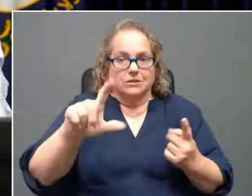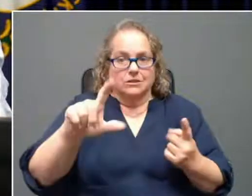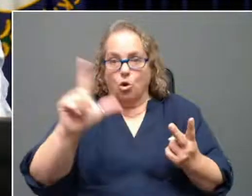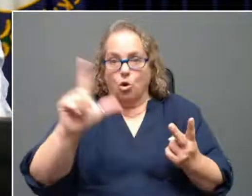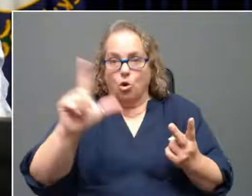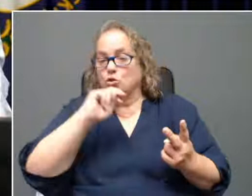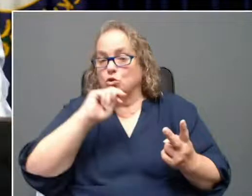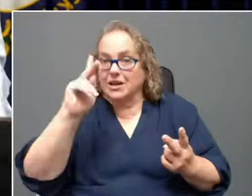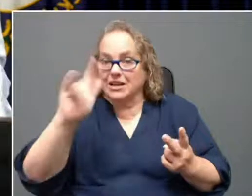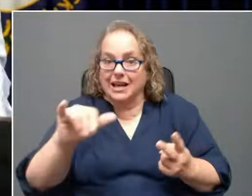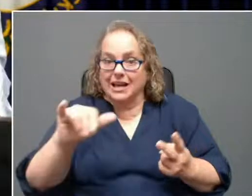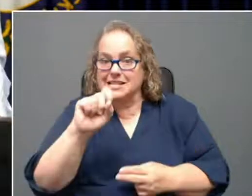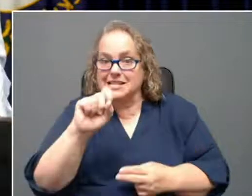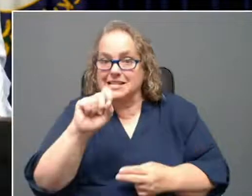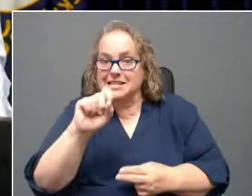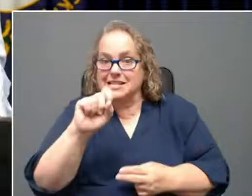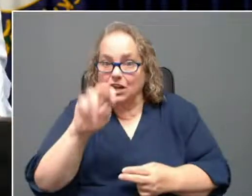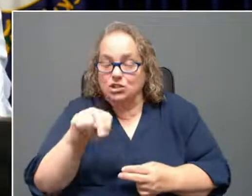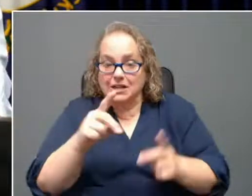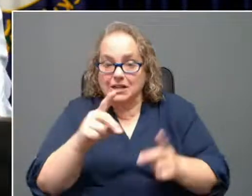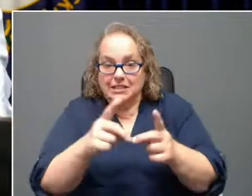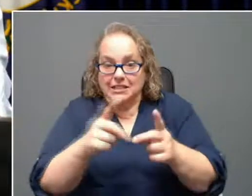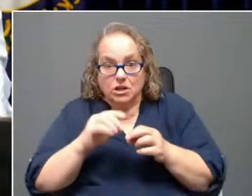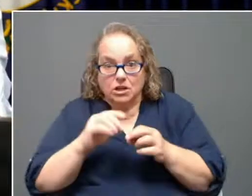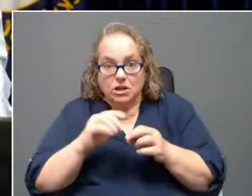Sanitation District Number 1, and Winchester.